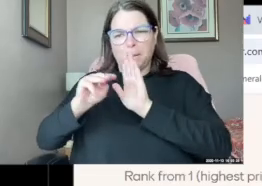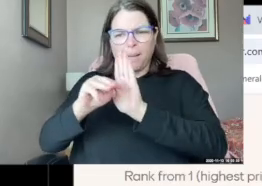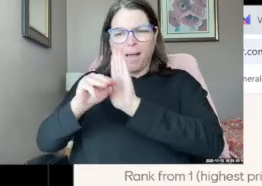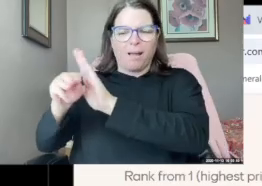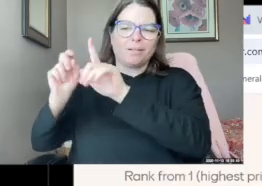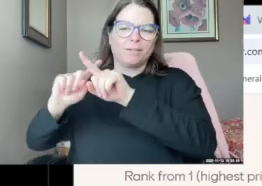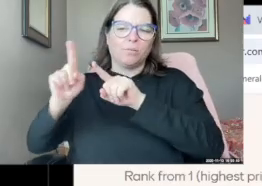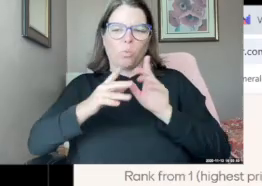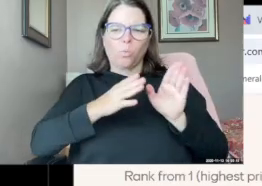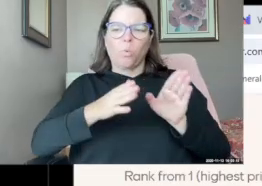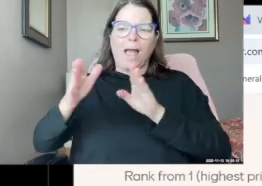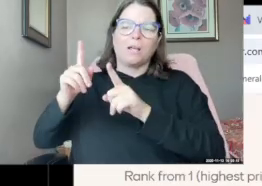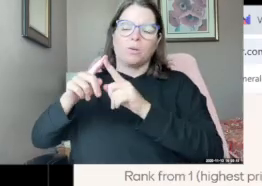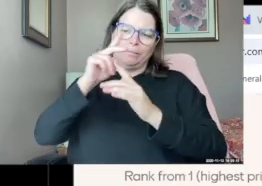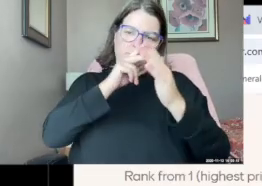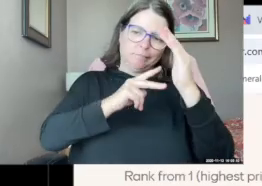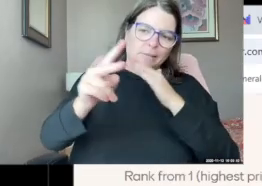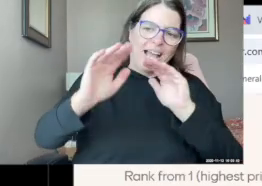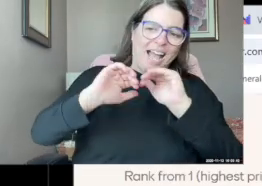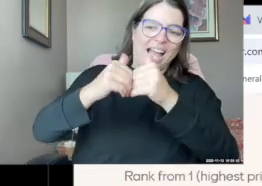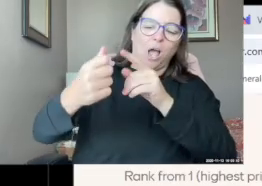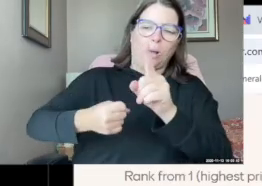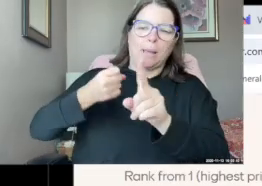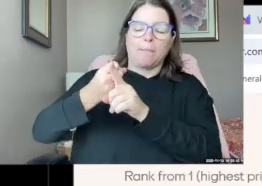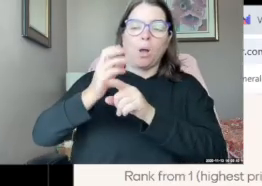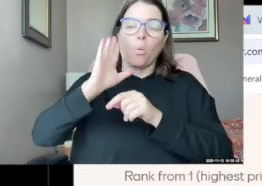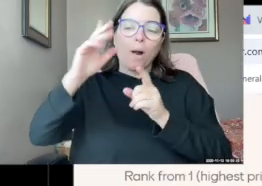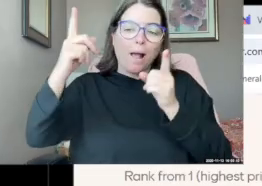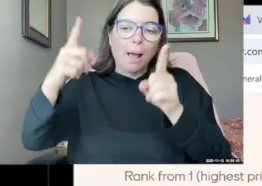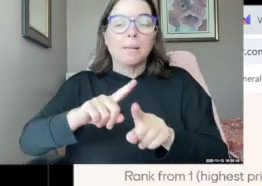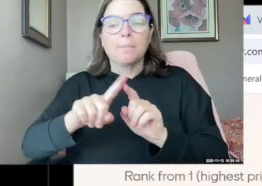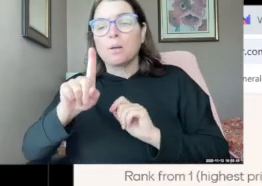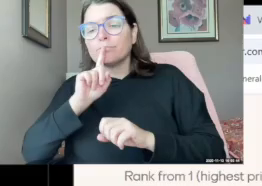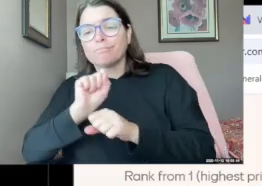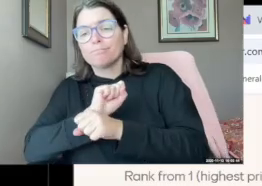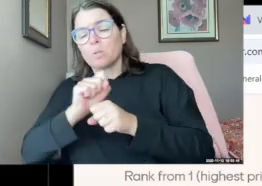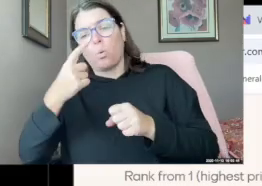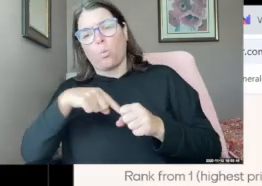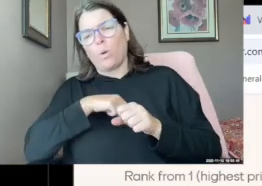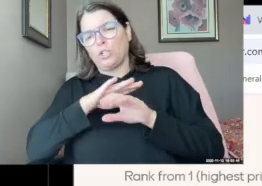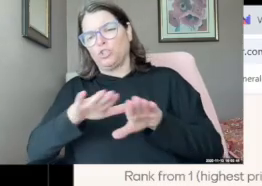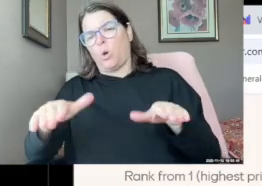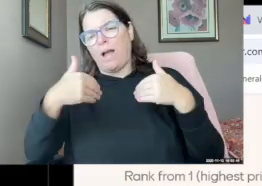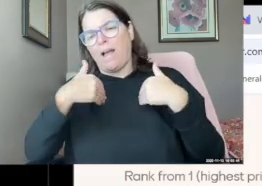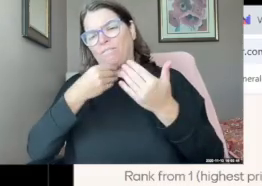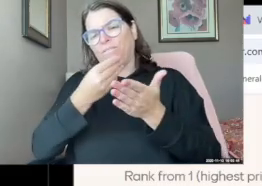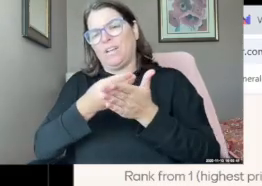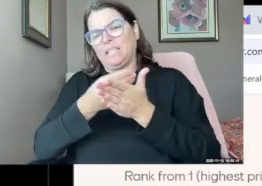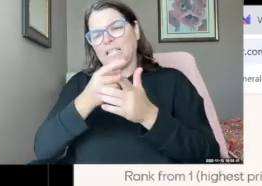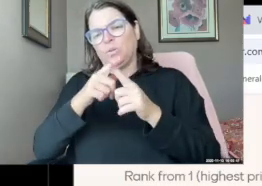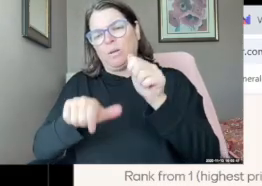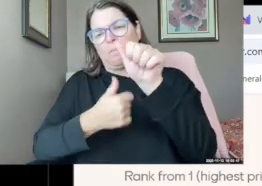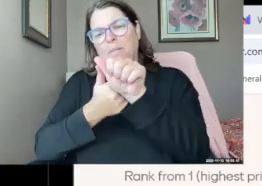it's, while we've got all kinds of models and ways that we could anticipate how the impacts are going to be,